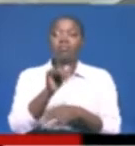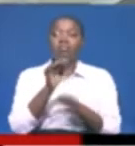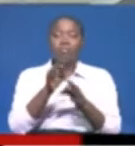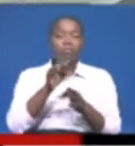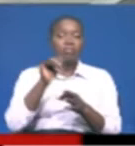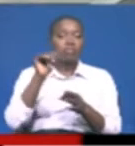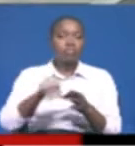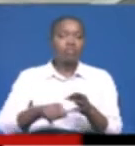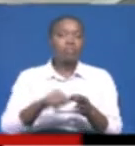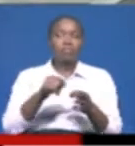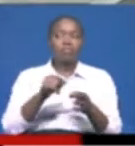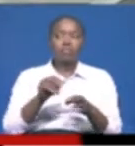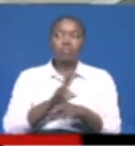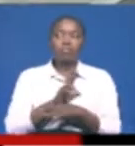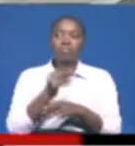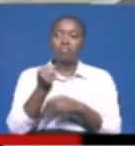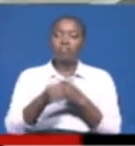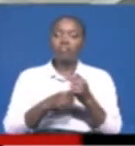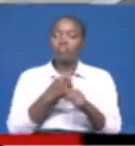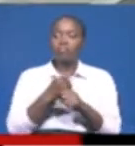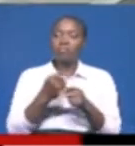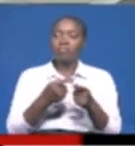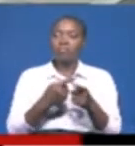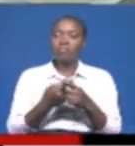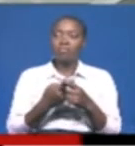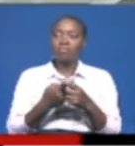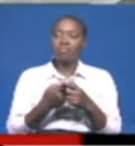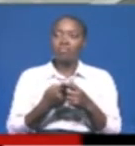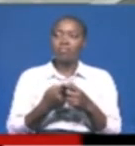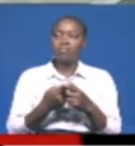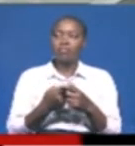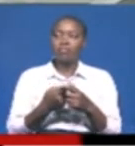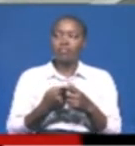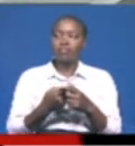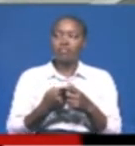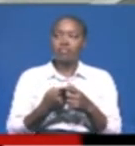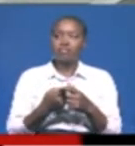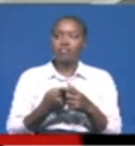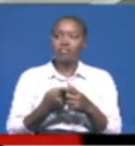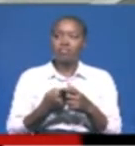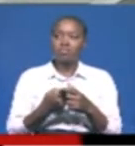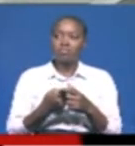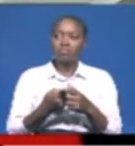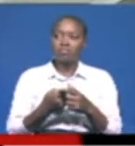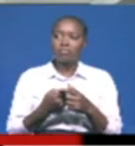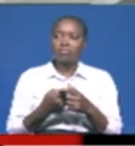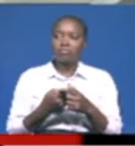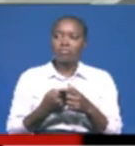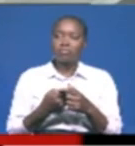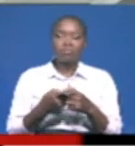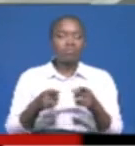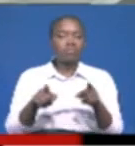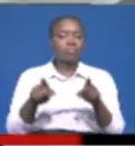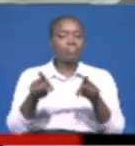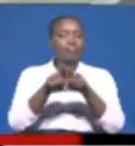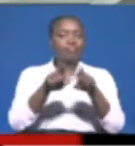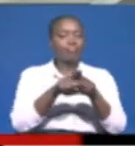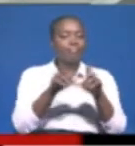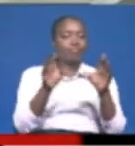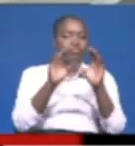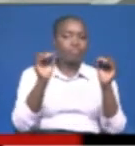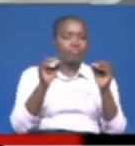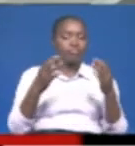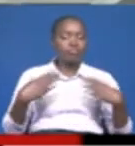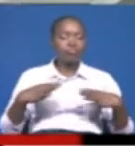spend that way for 5 years, and not sell your property and not, so there is a mismatch between people's